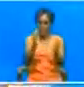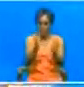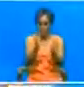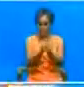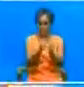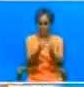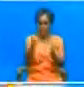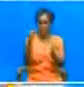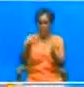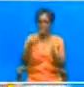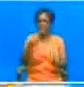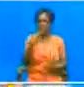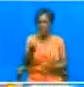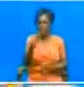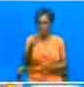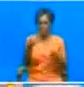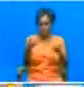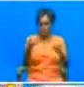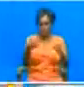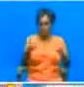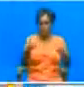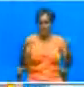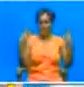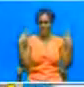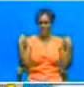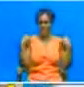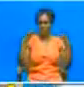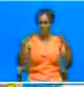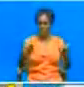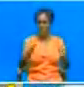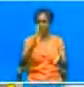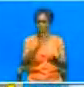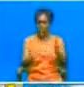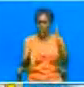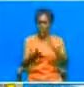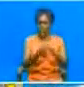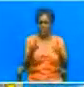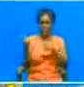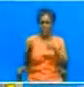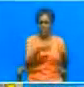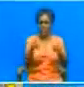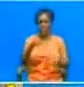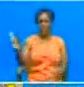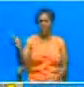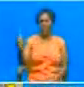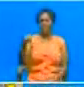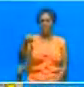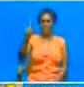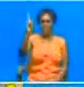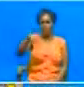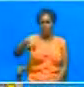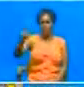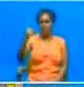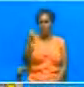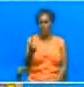race provided her with a podium to test her fitness levels in the City of Champions without having to travel to Nairobi. Cherono won her 1500